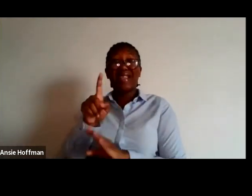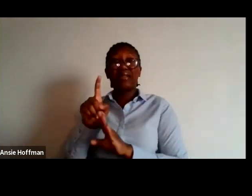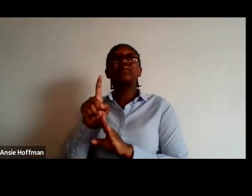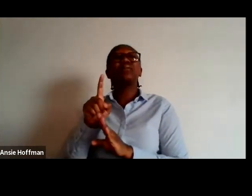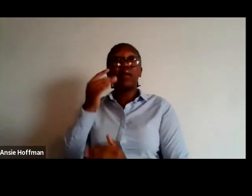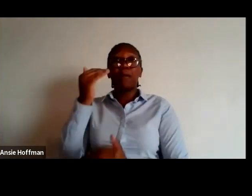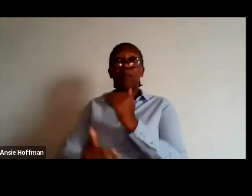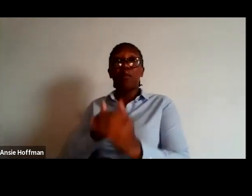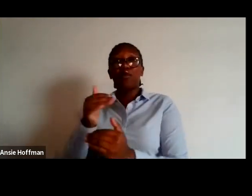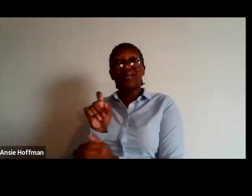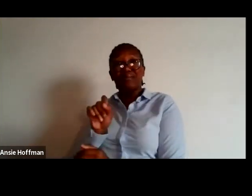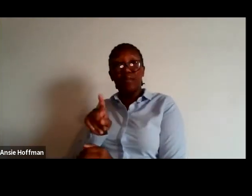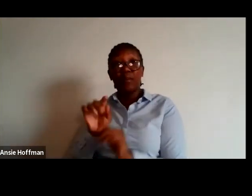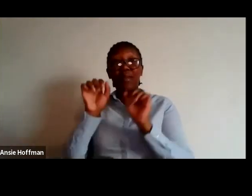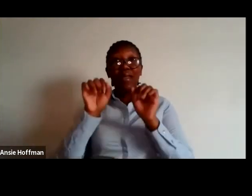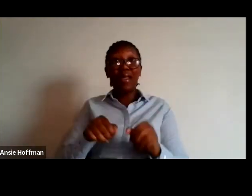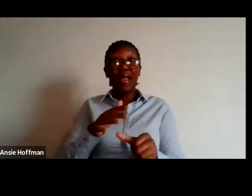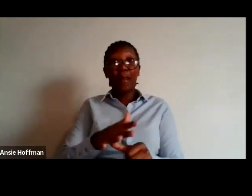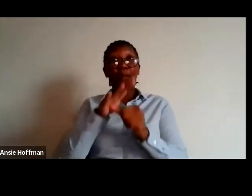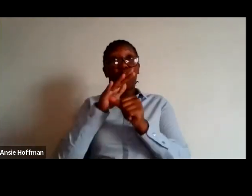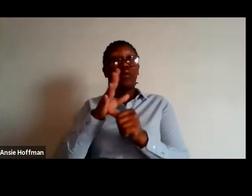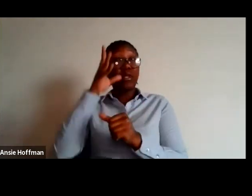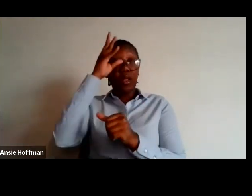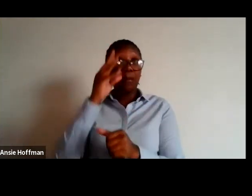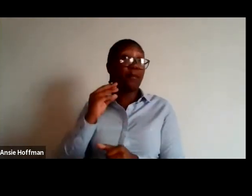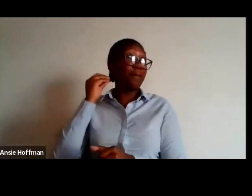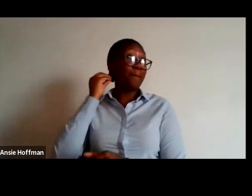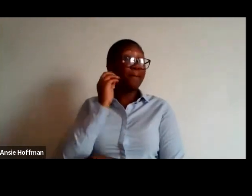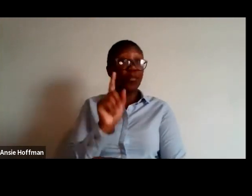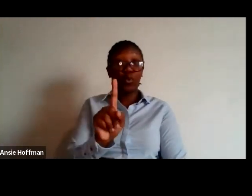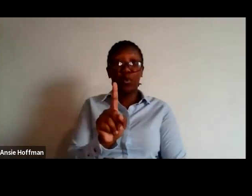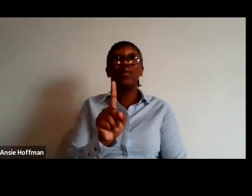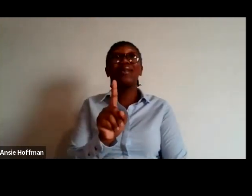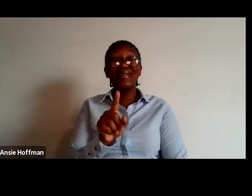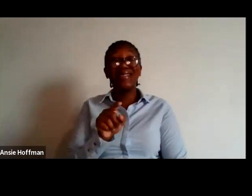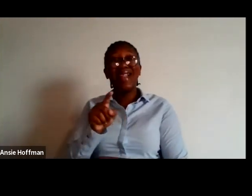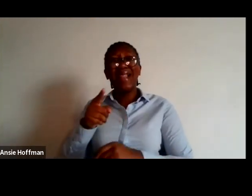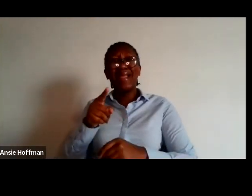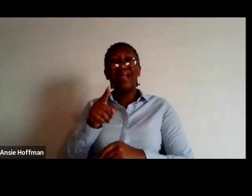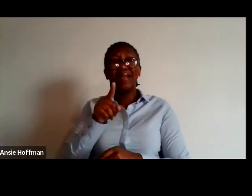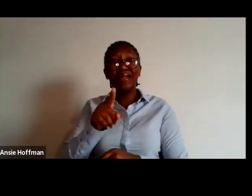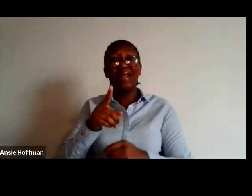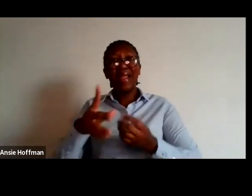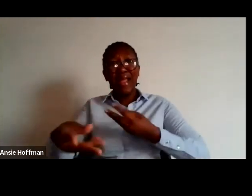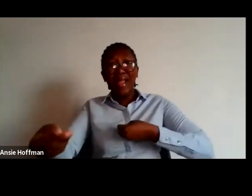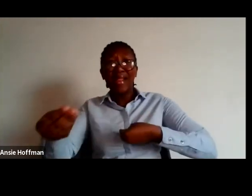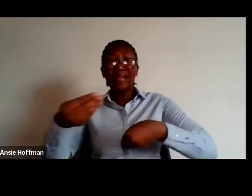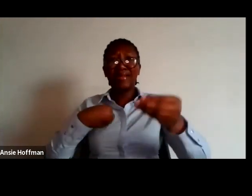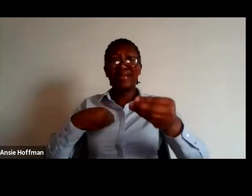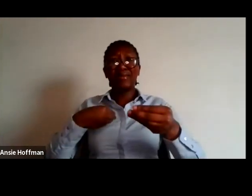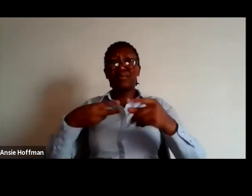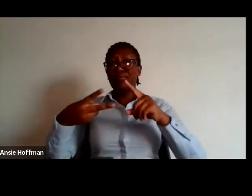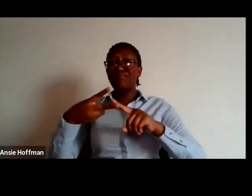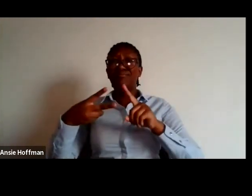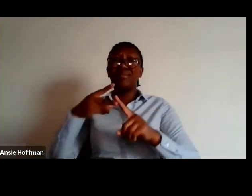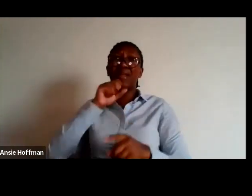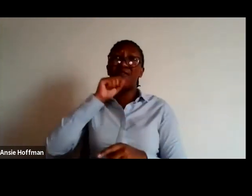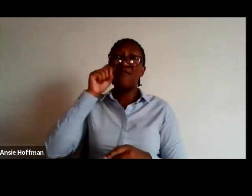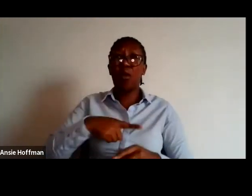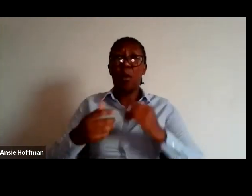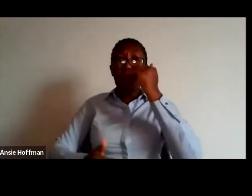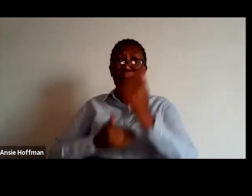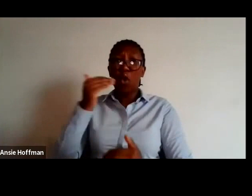It is important also to note that the illicit trade and counterfeit has a direct